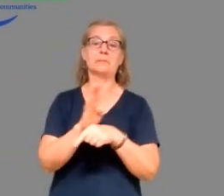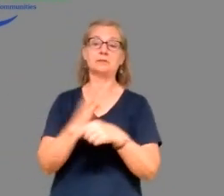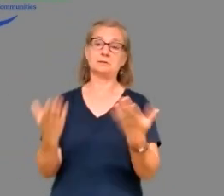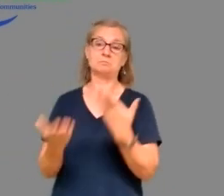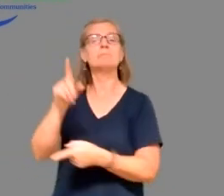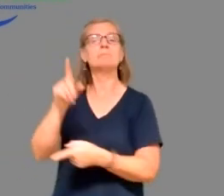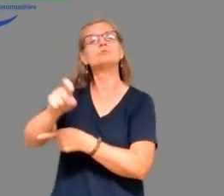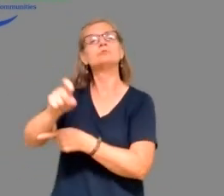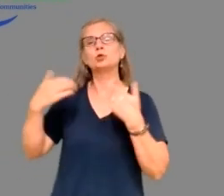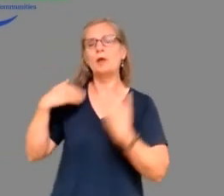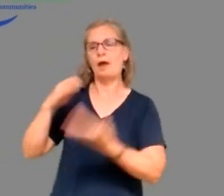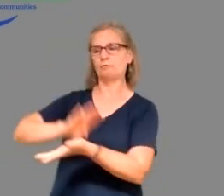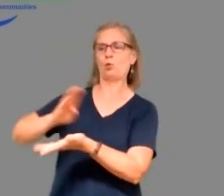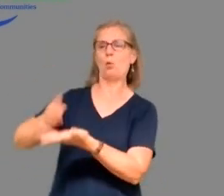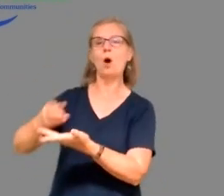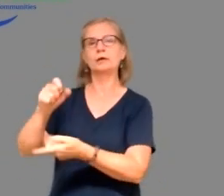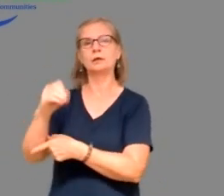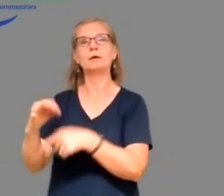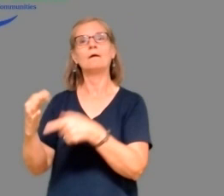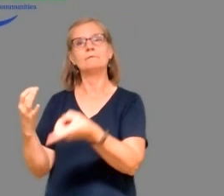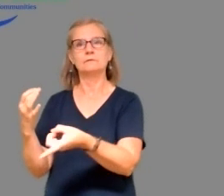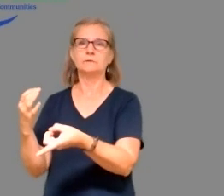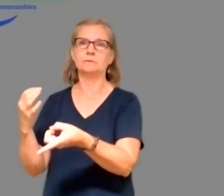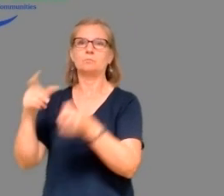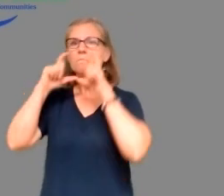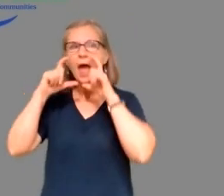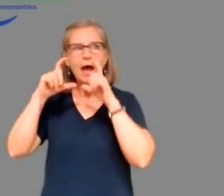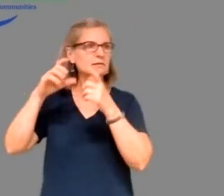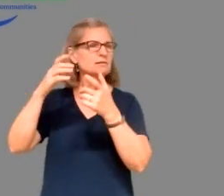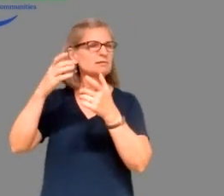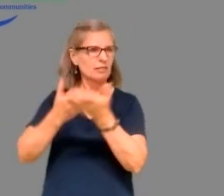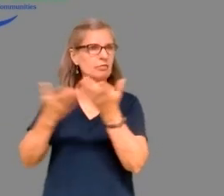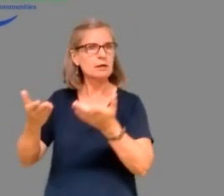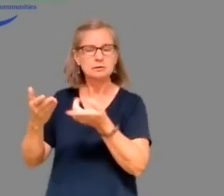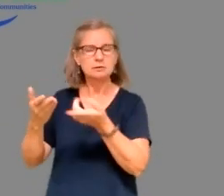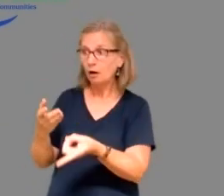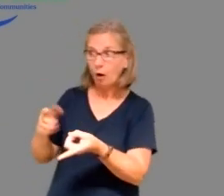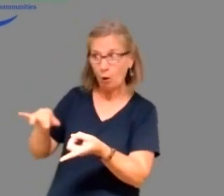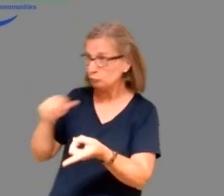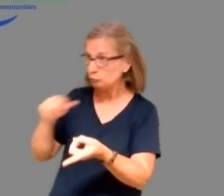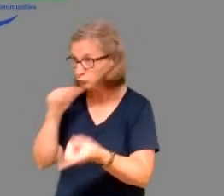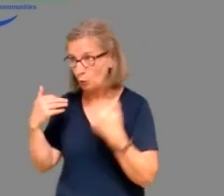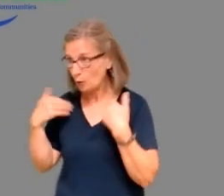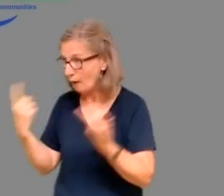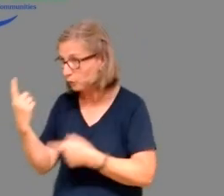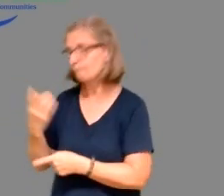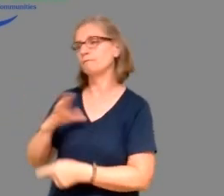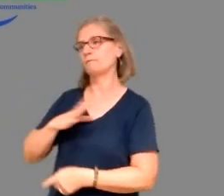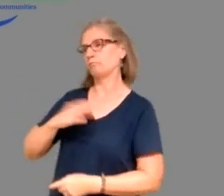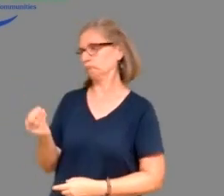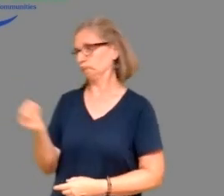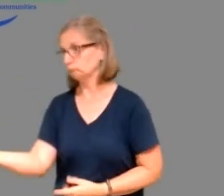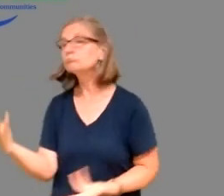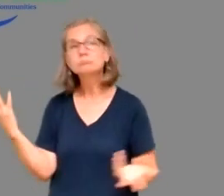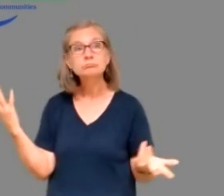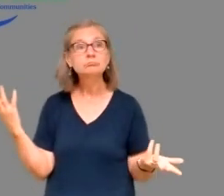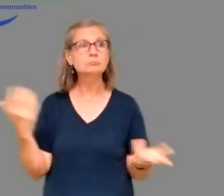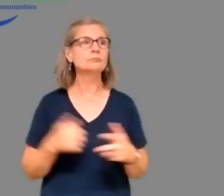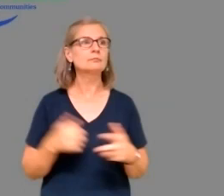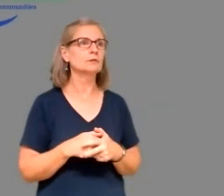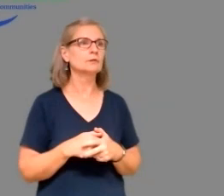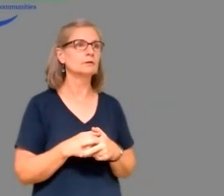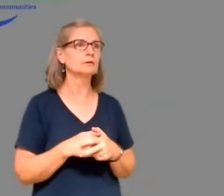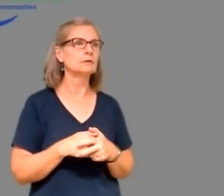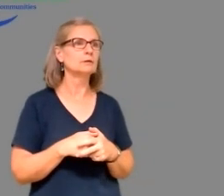available potentially for the few people that haven't been able to access. Yeah. No, it'd be nice to have that. I